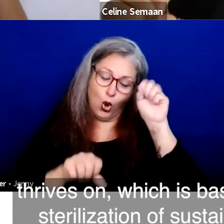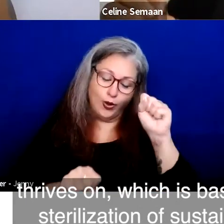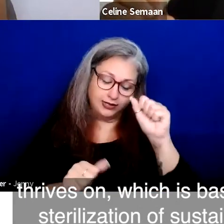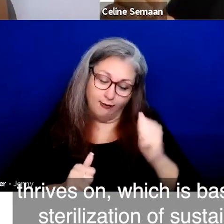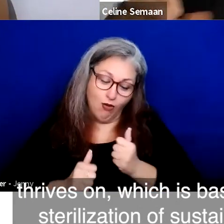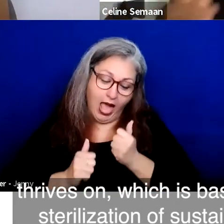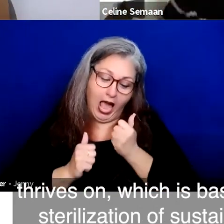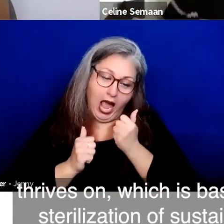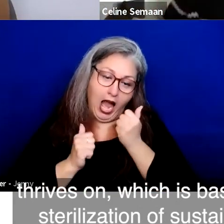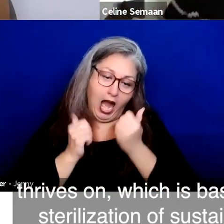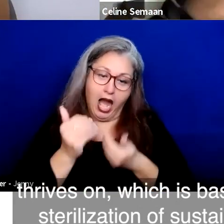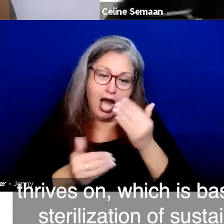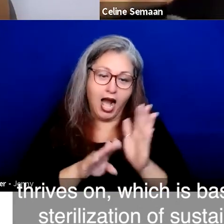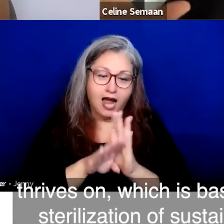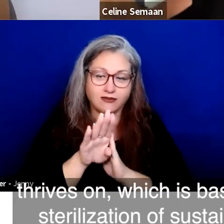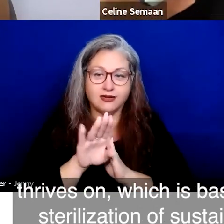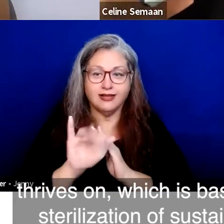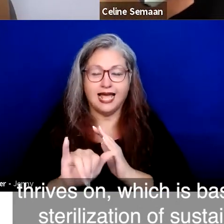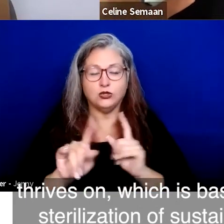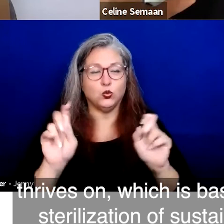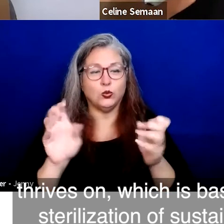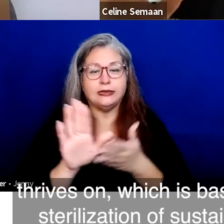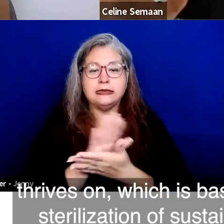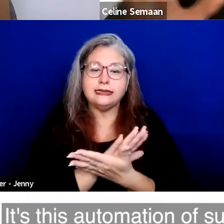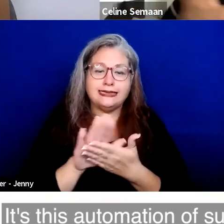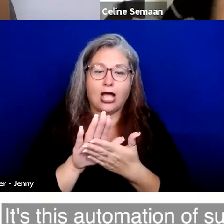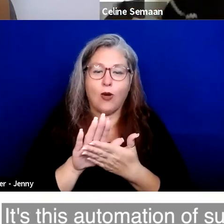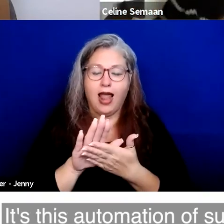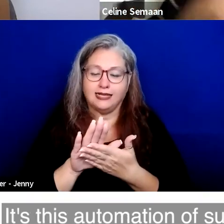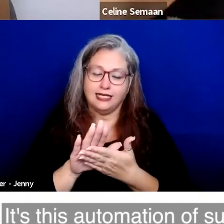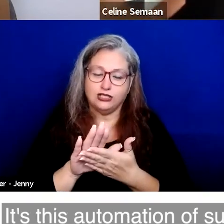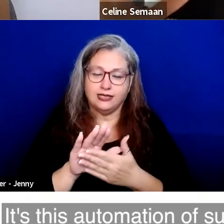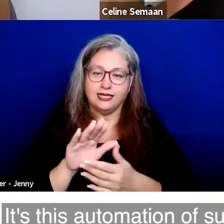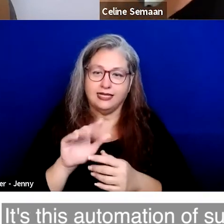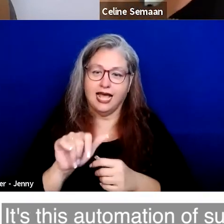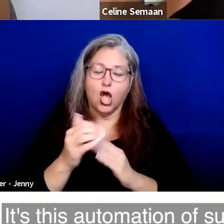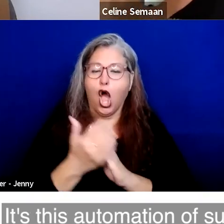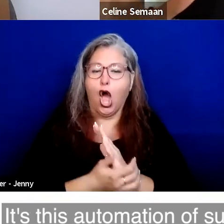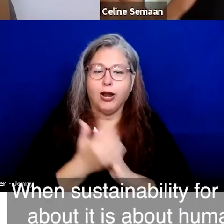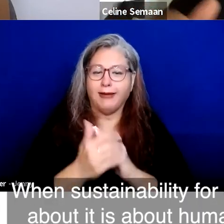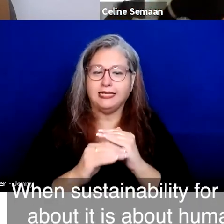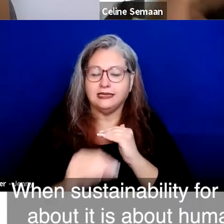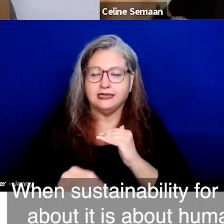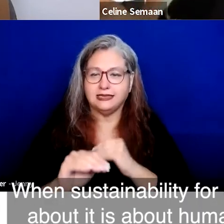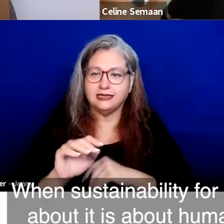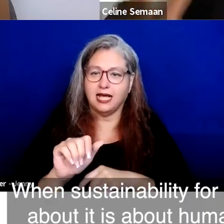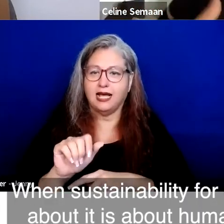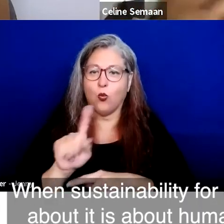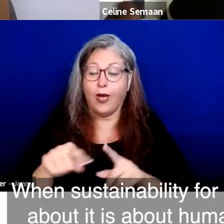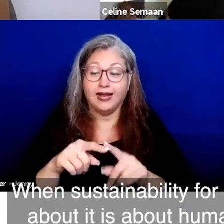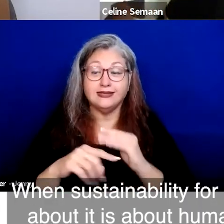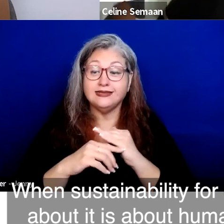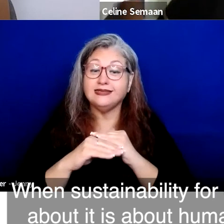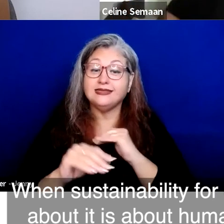which is basically this sterilization of sustainability. It's this automation of sustainability, when